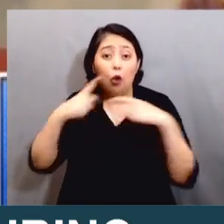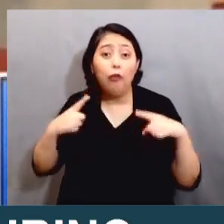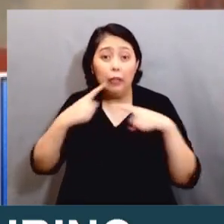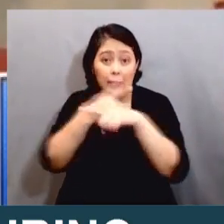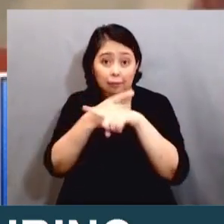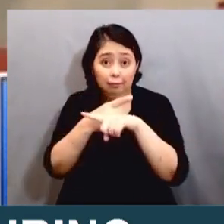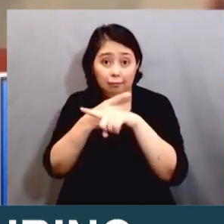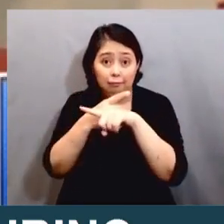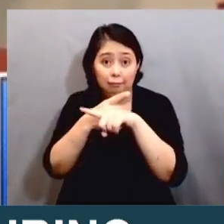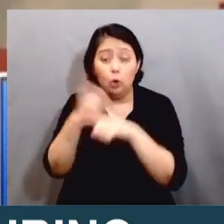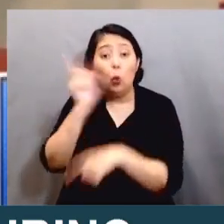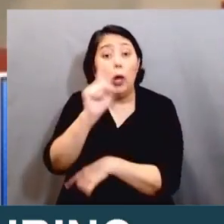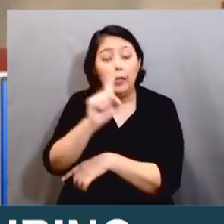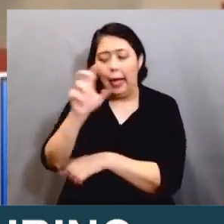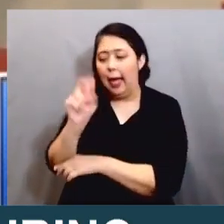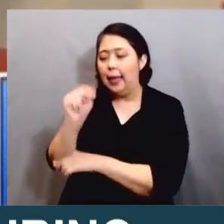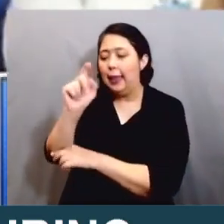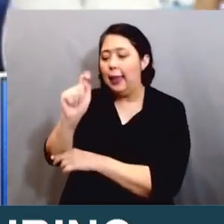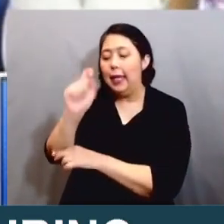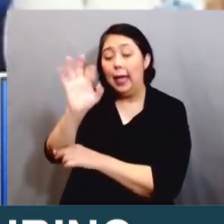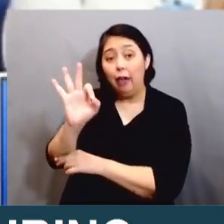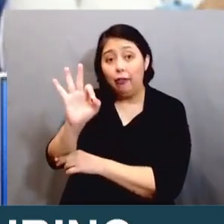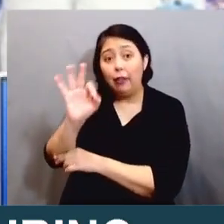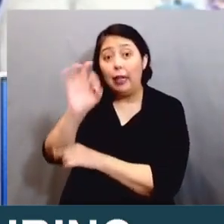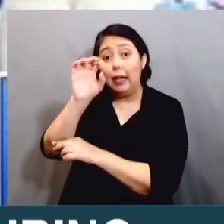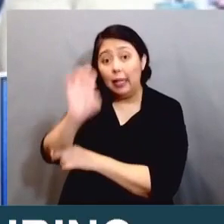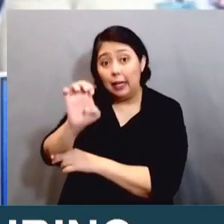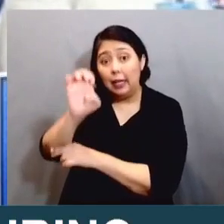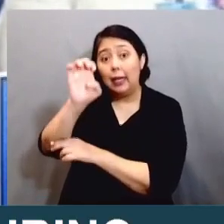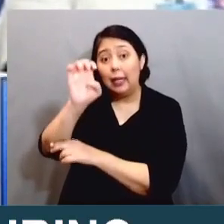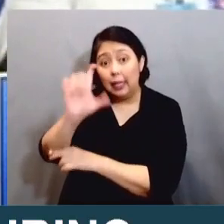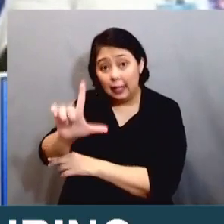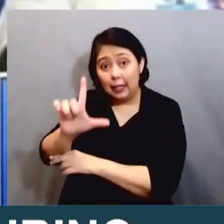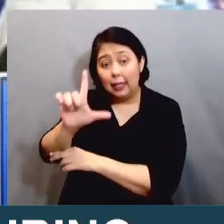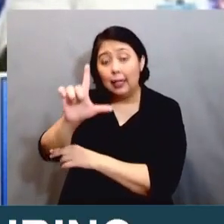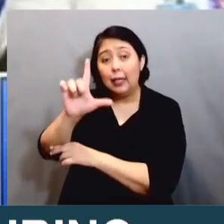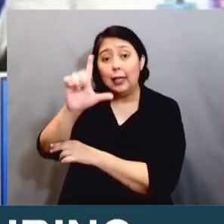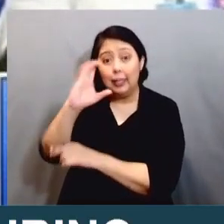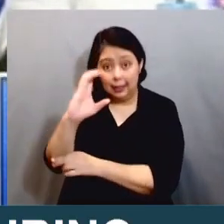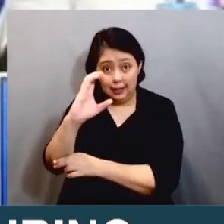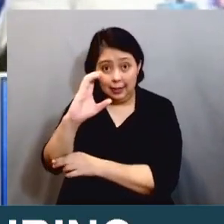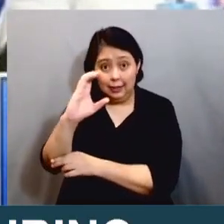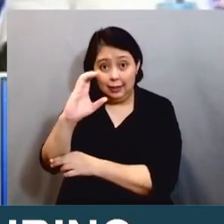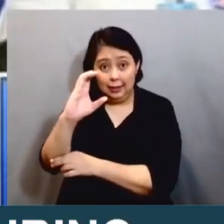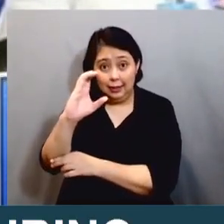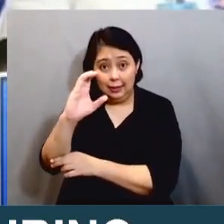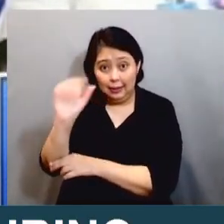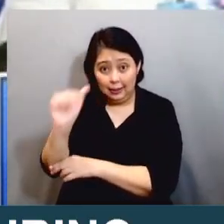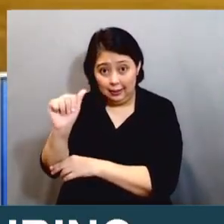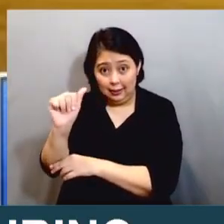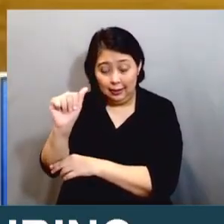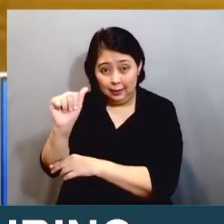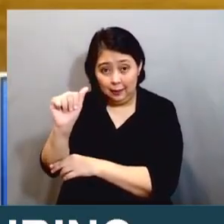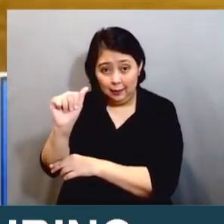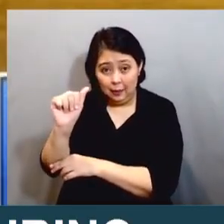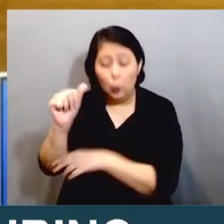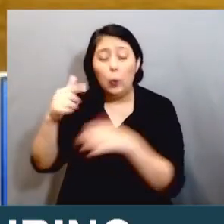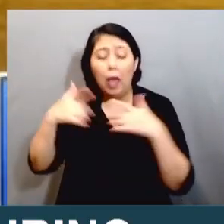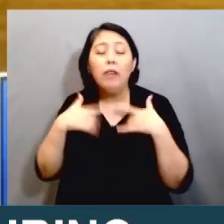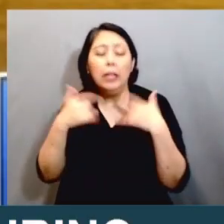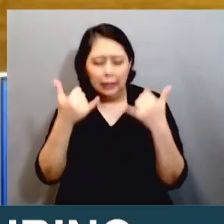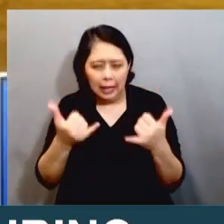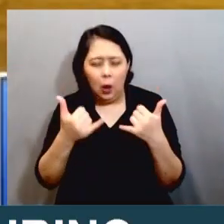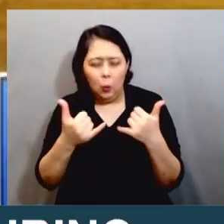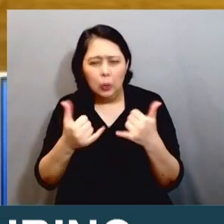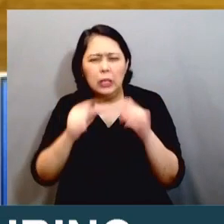strides in addressing the root causes of this conflict by